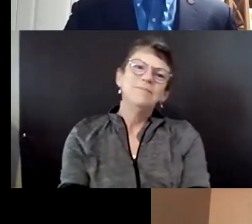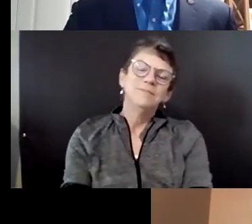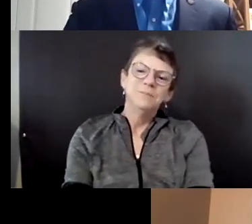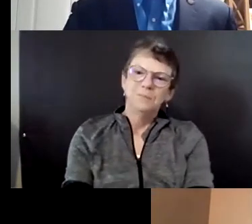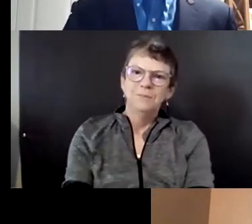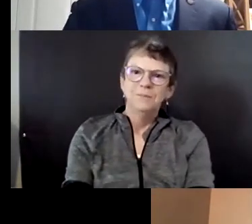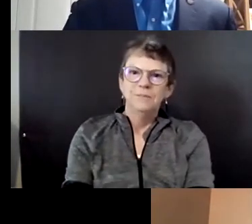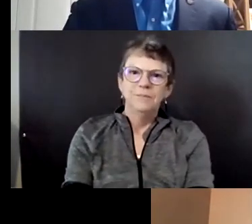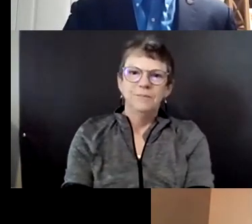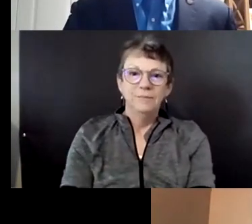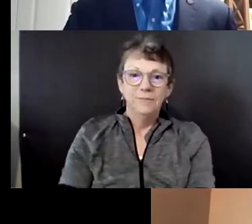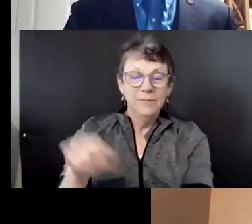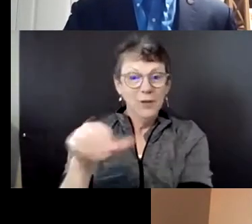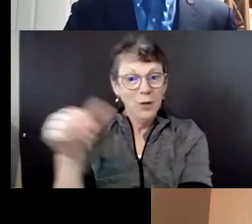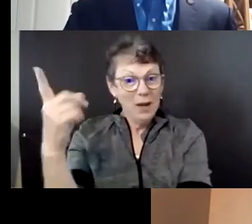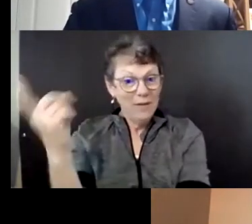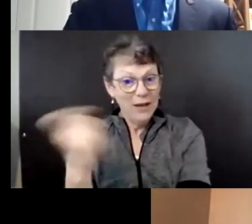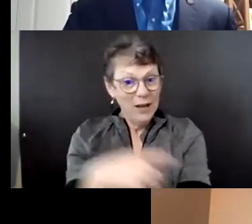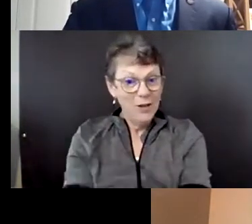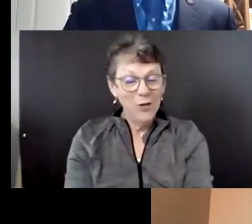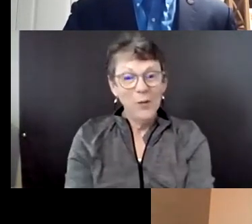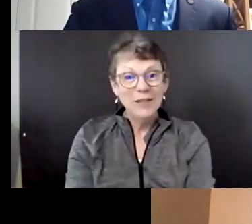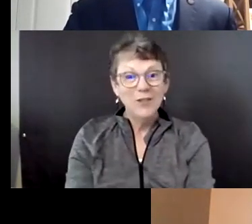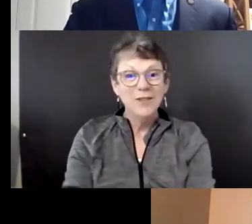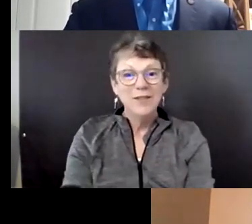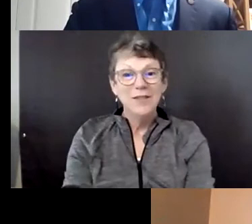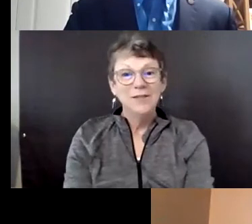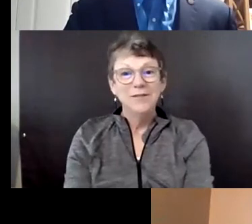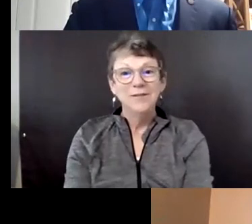Right, do we have any other questions while we have the senators here?